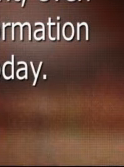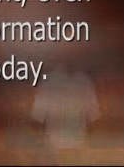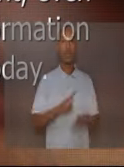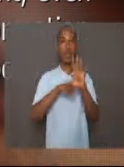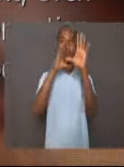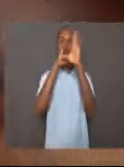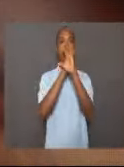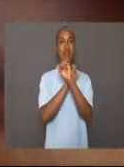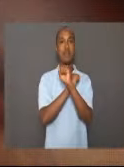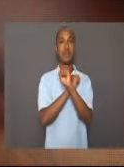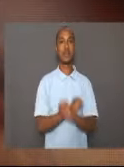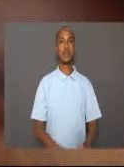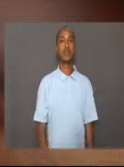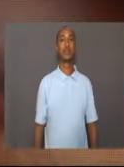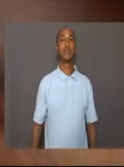Time's up.